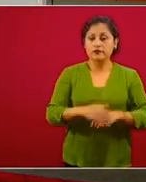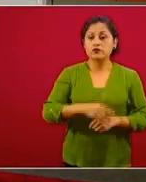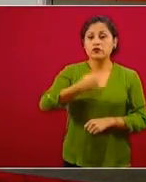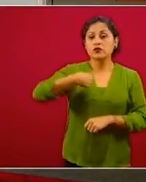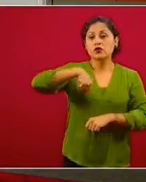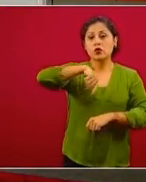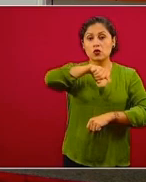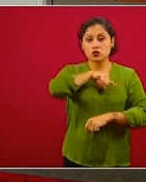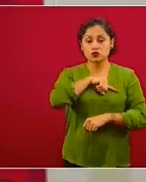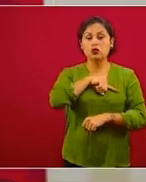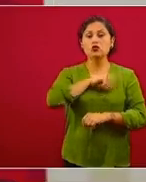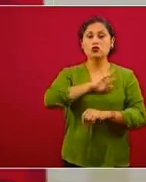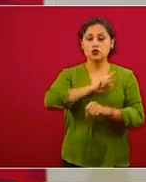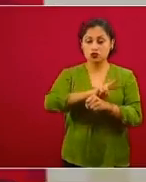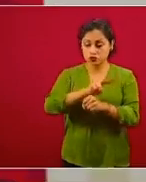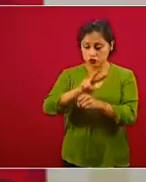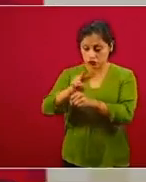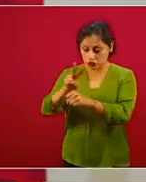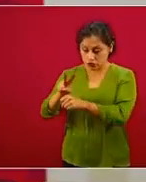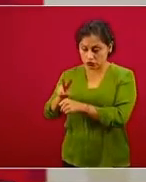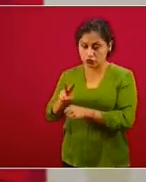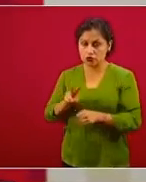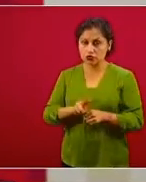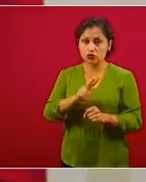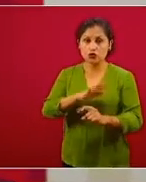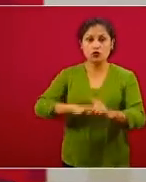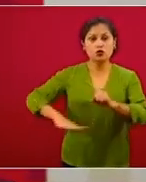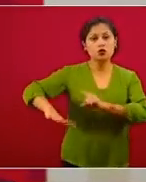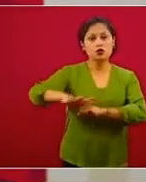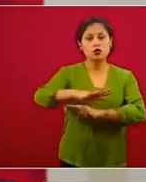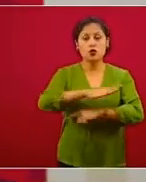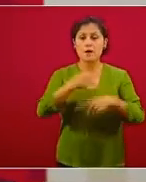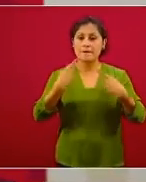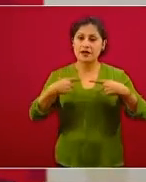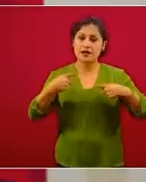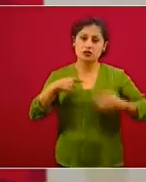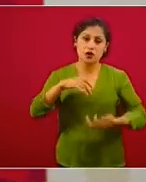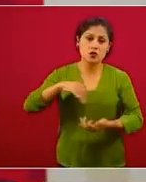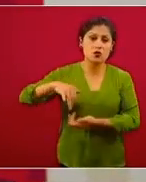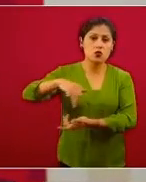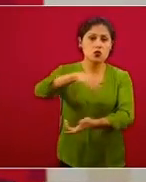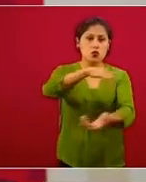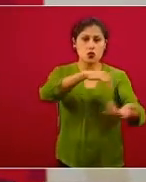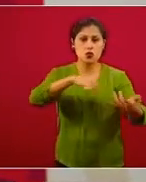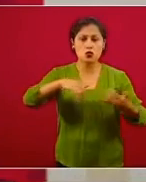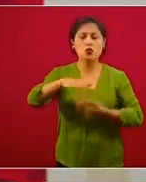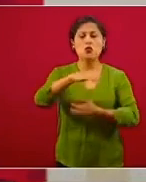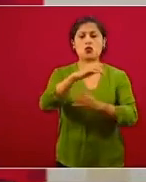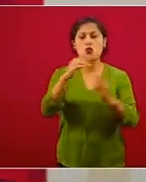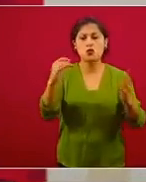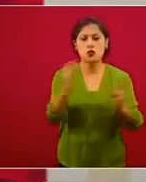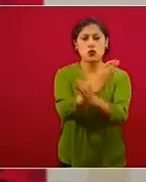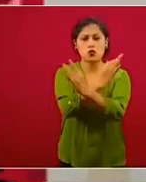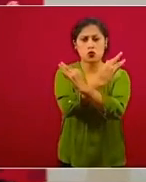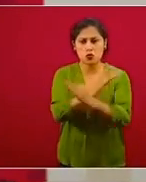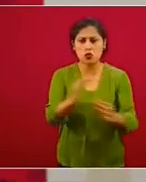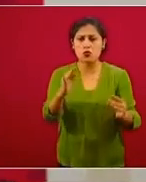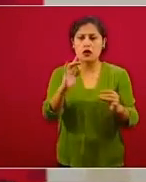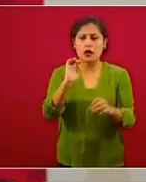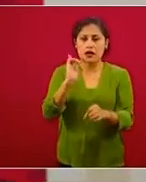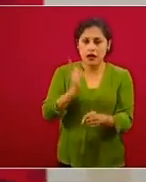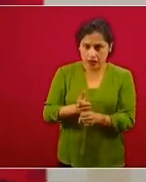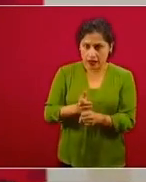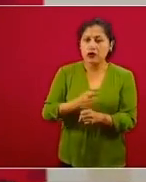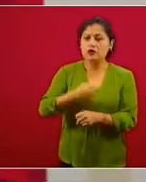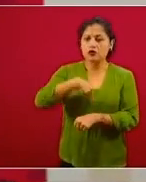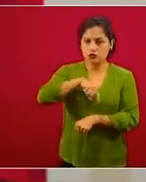urgent, unless it's an emergency, you shouldn't leave your home. We've been monitoring urban